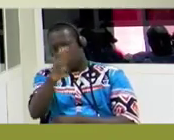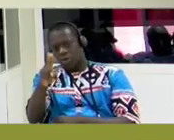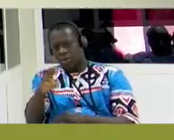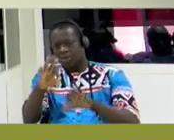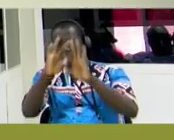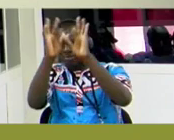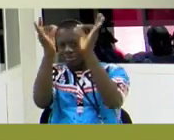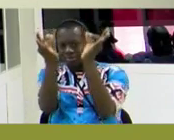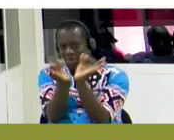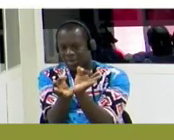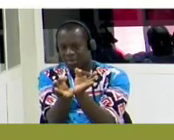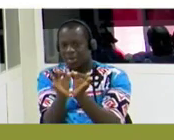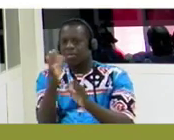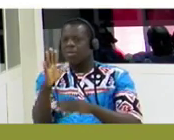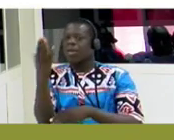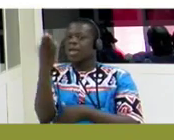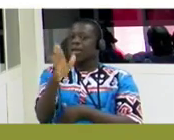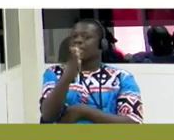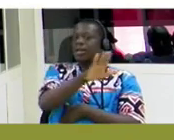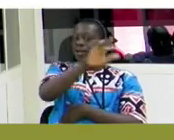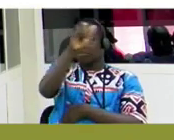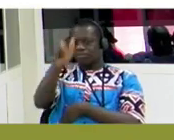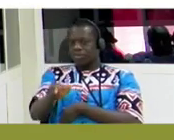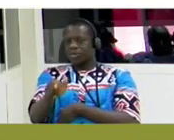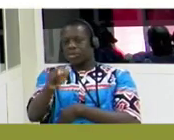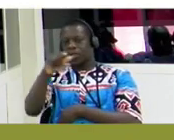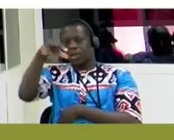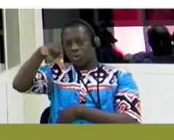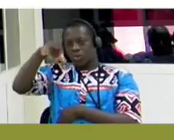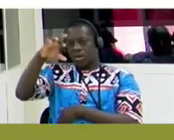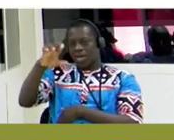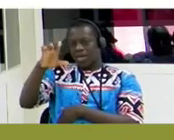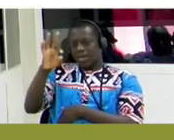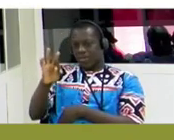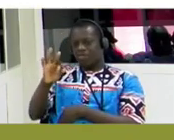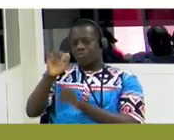anybody at the QRF, they will pick you and you went with them.